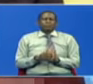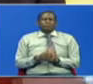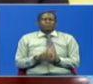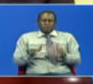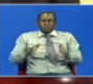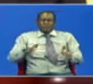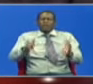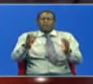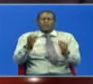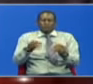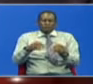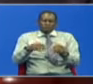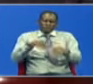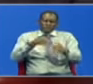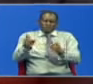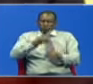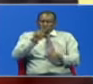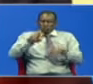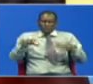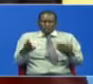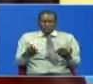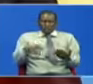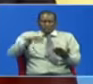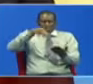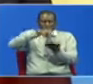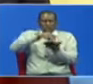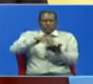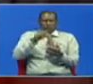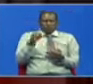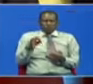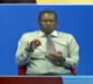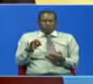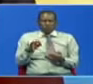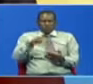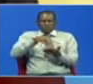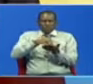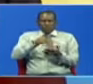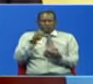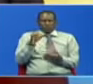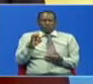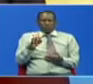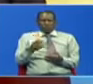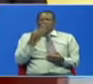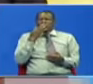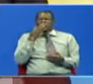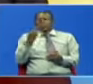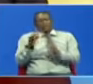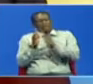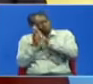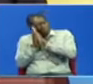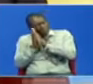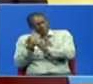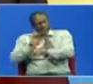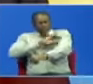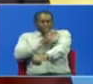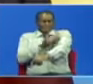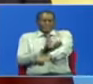of the state of the 300-bed capacity,